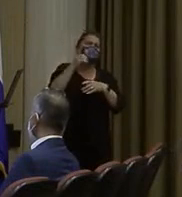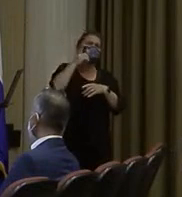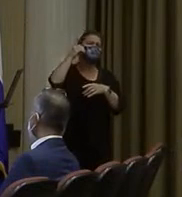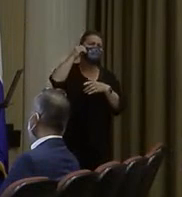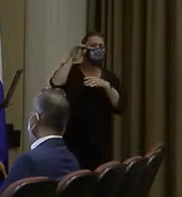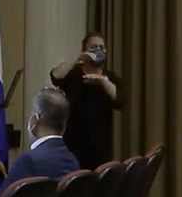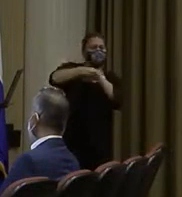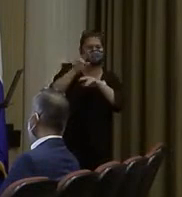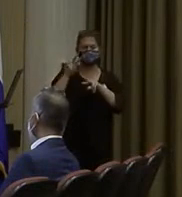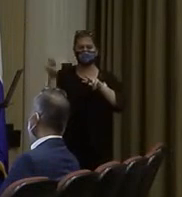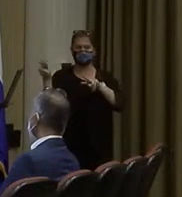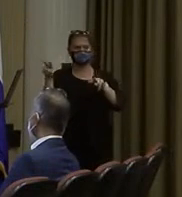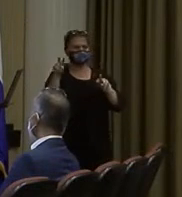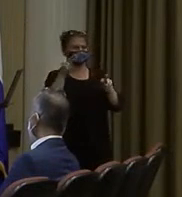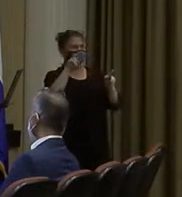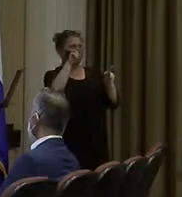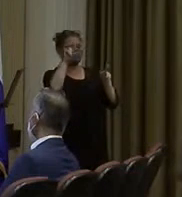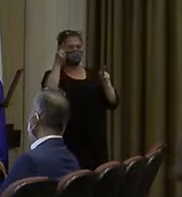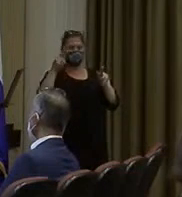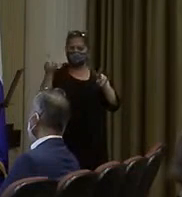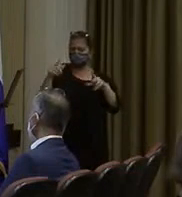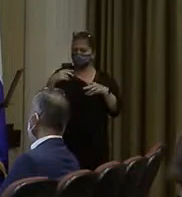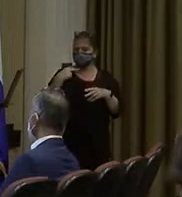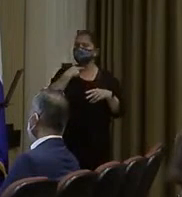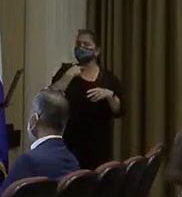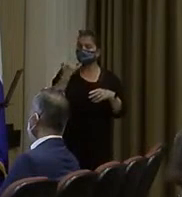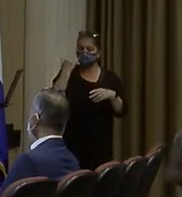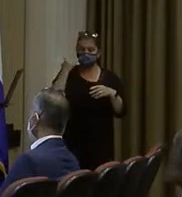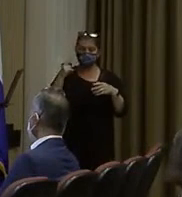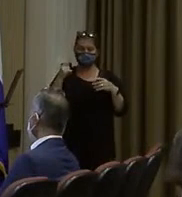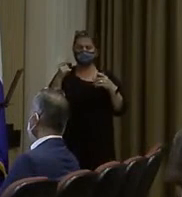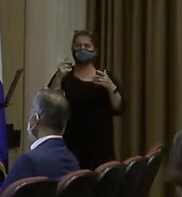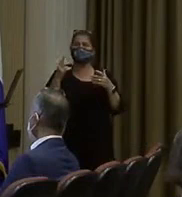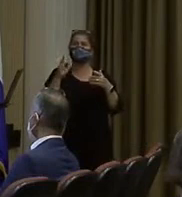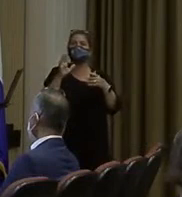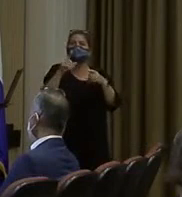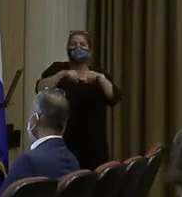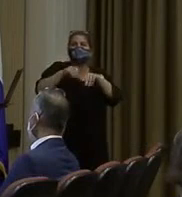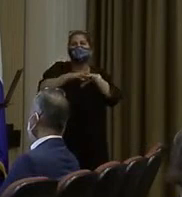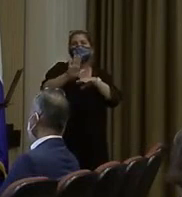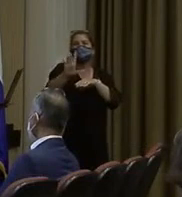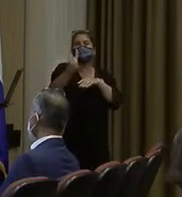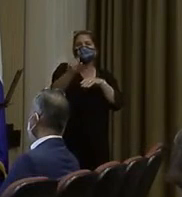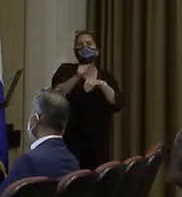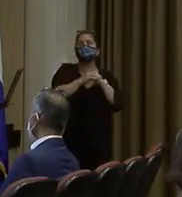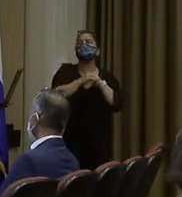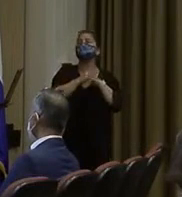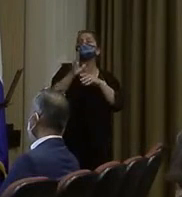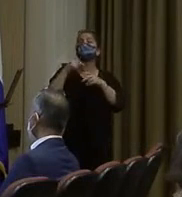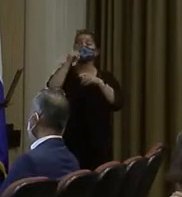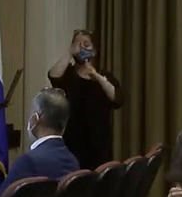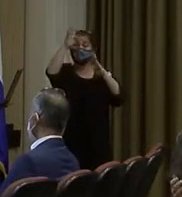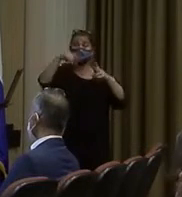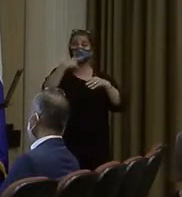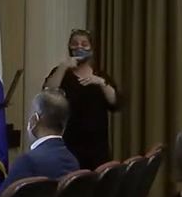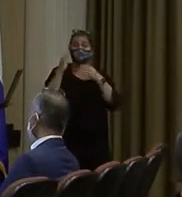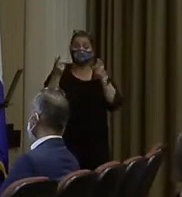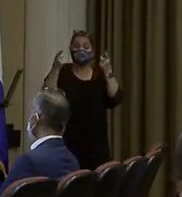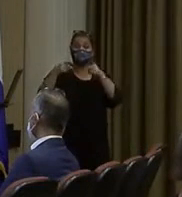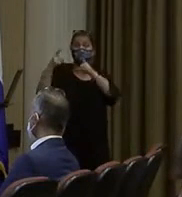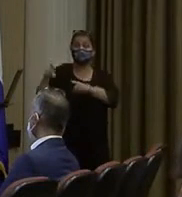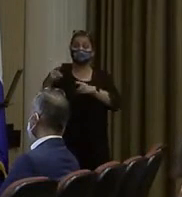just think about all the places where you would get hung up based on what your disability was. When you're creating public events and